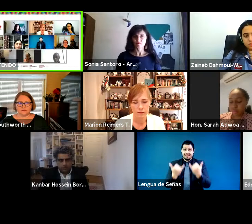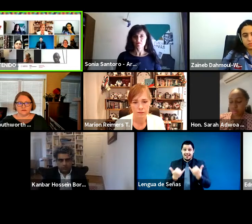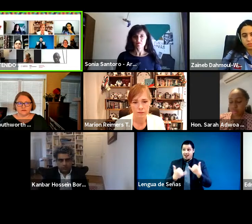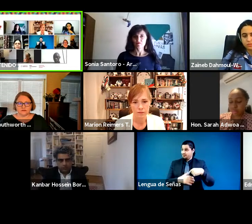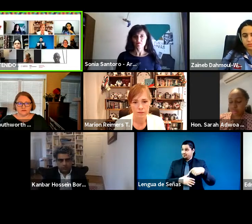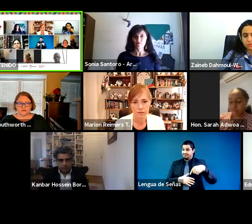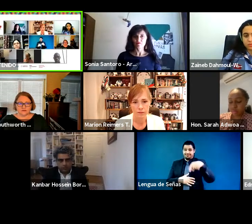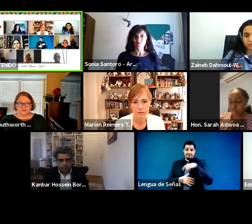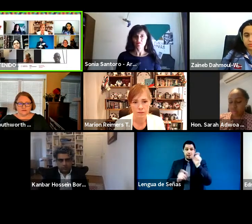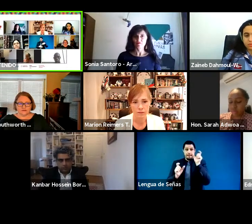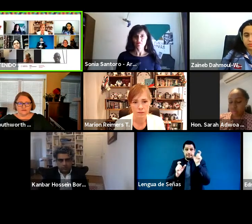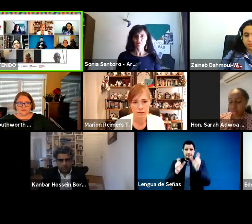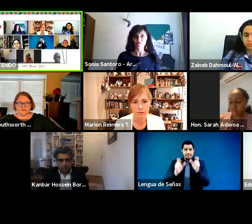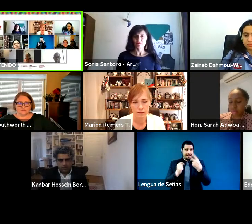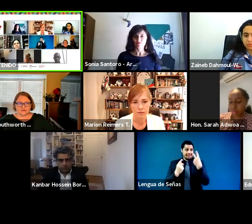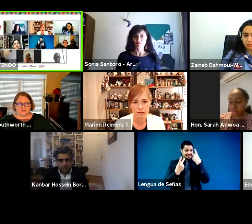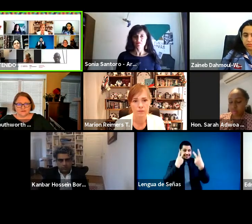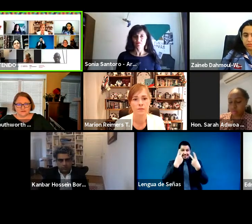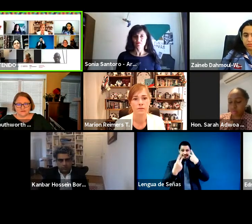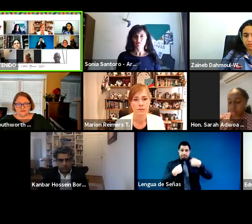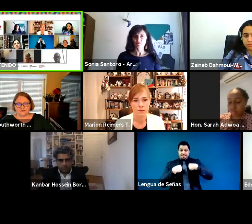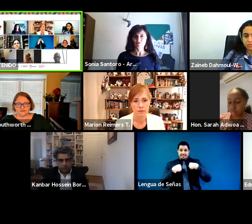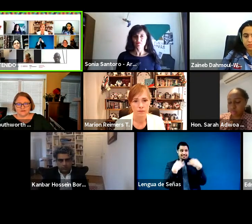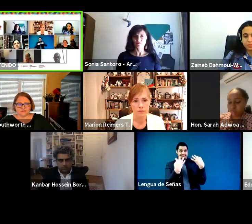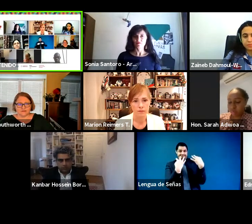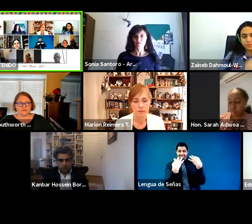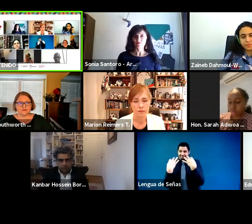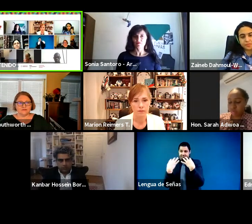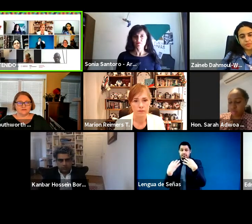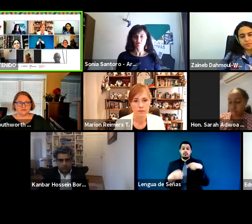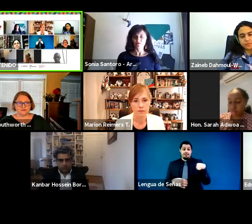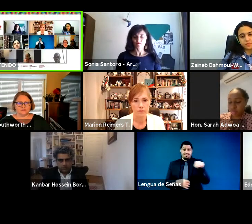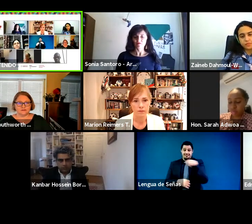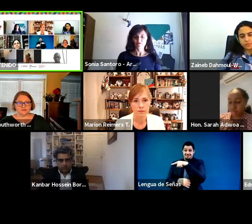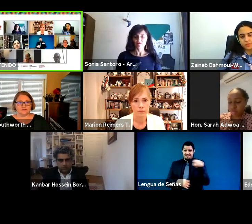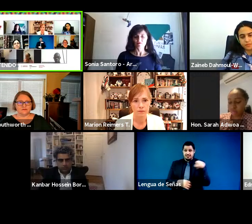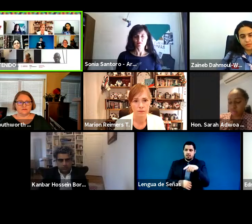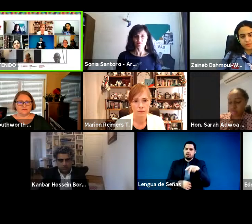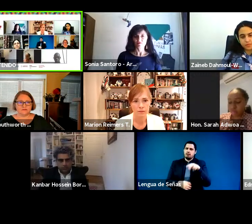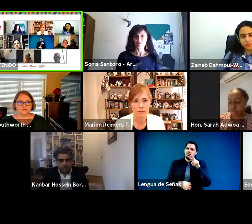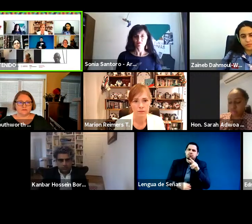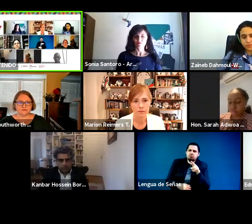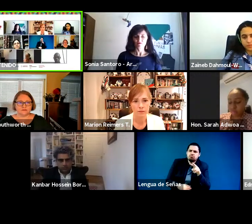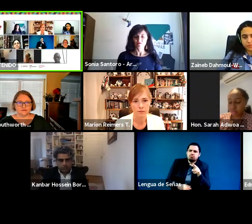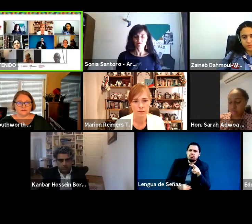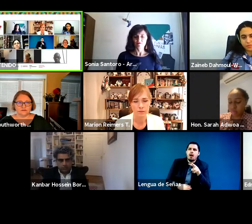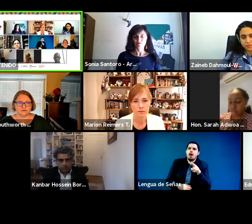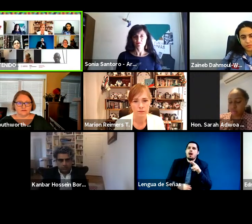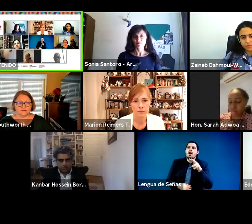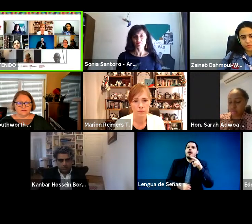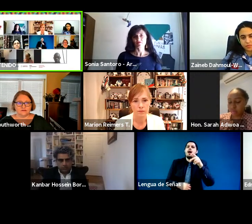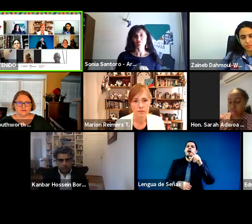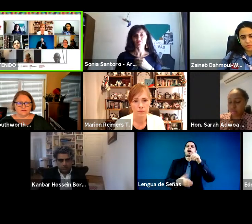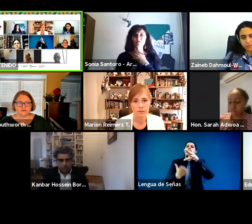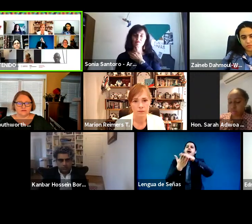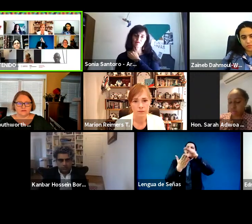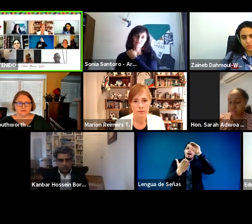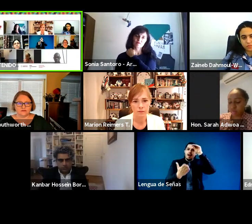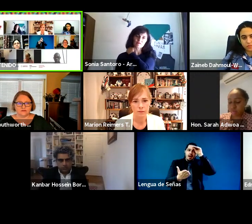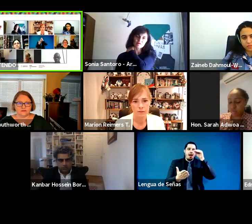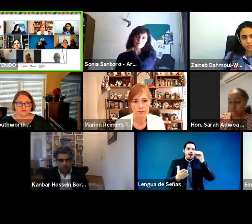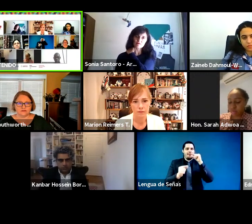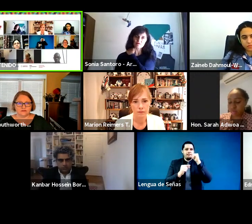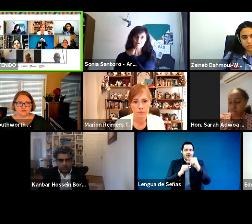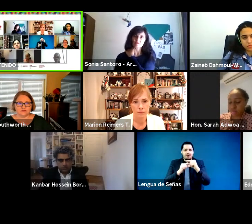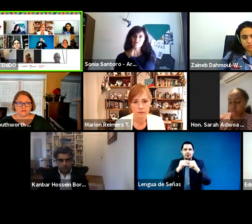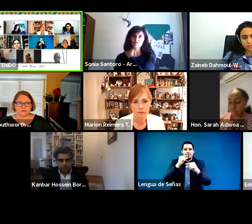and work at the BBC as a result of that increase. Because if you're improving that representation on screen, there has to be a reason for it. And